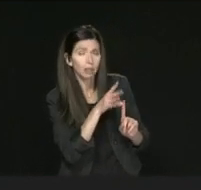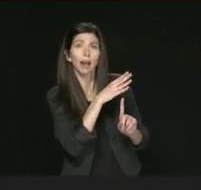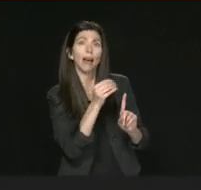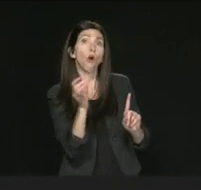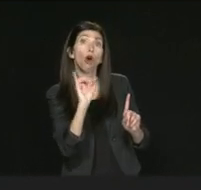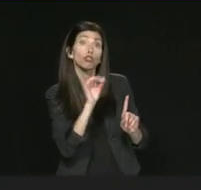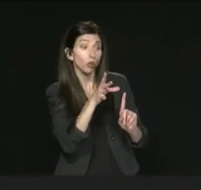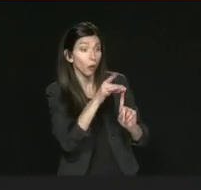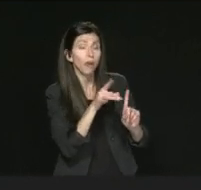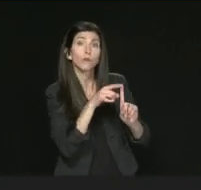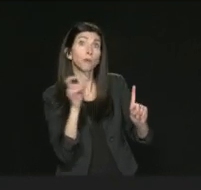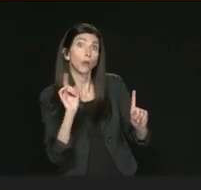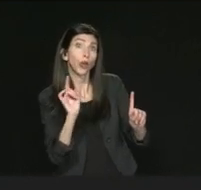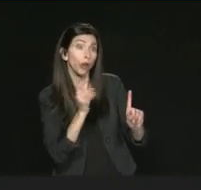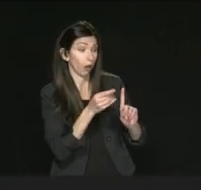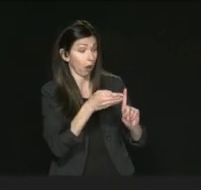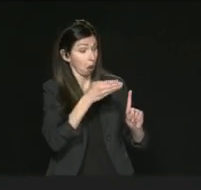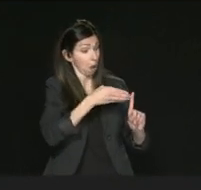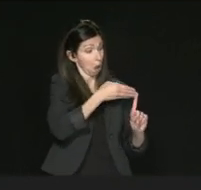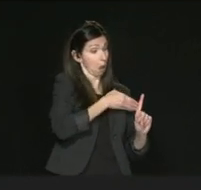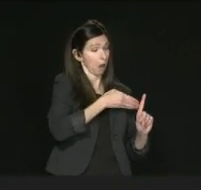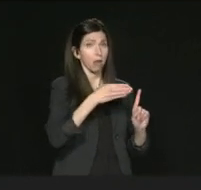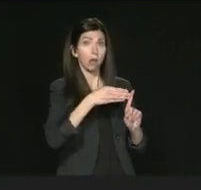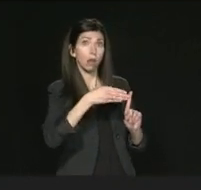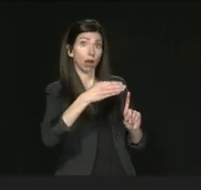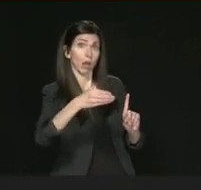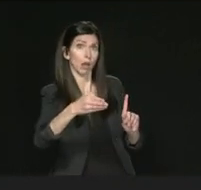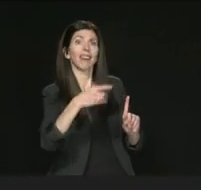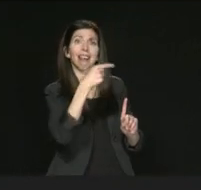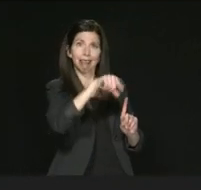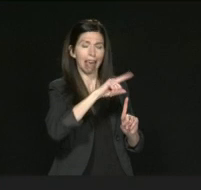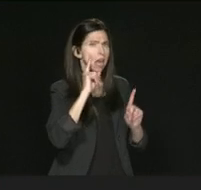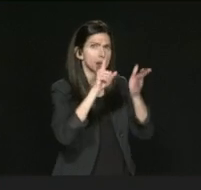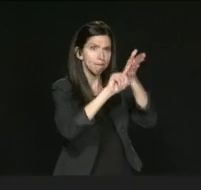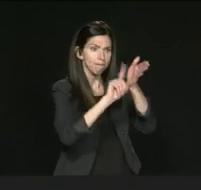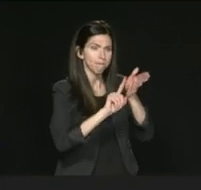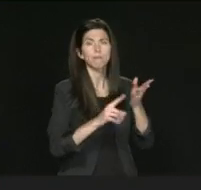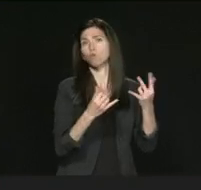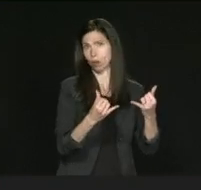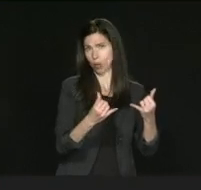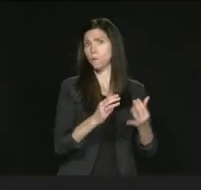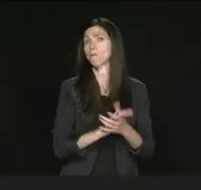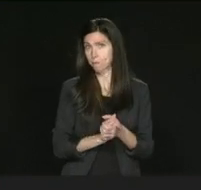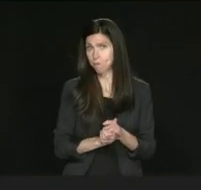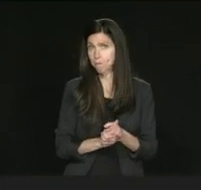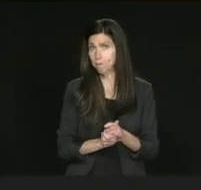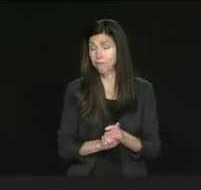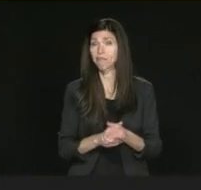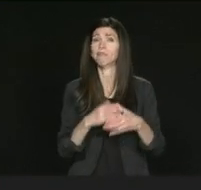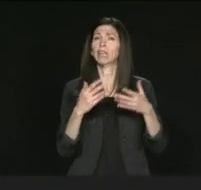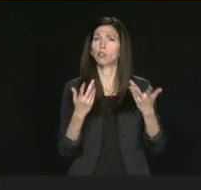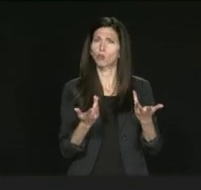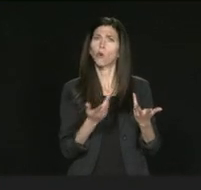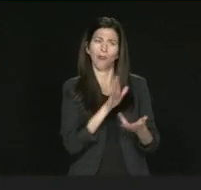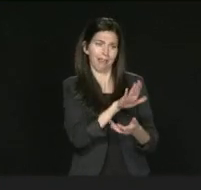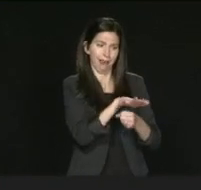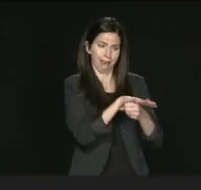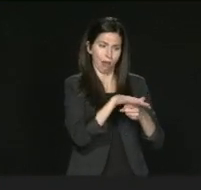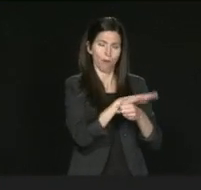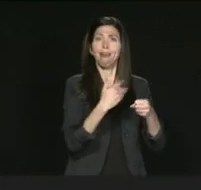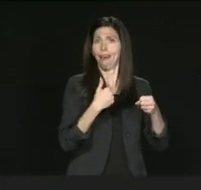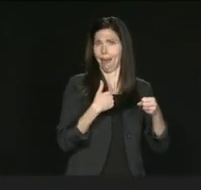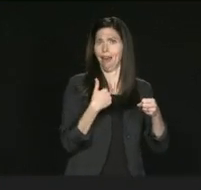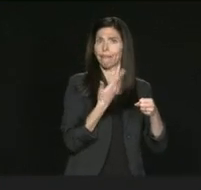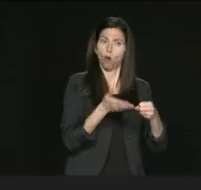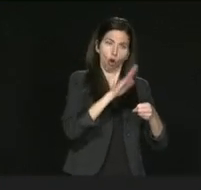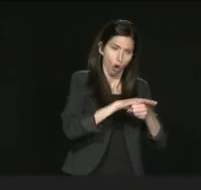issue. And they do have sort of on-site laboratory testing capabilities, but we're also there to support them